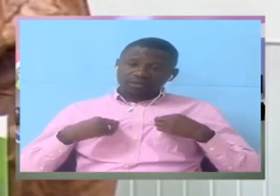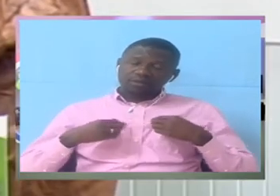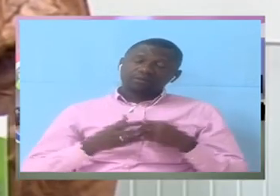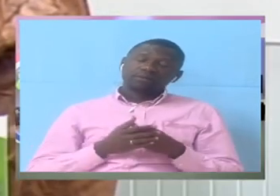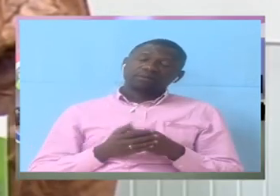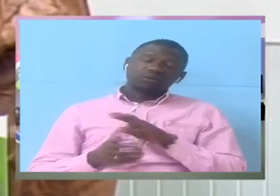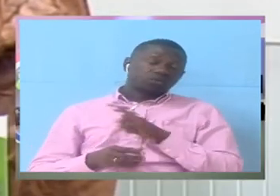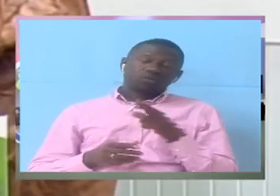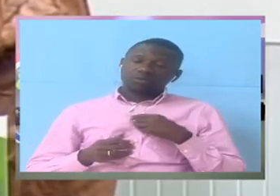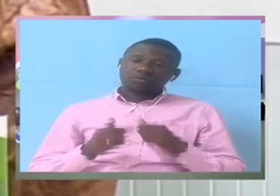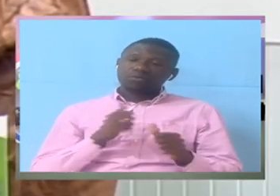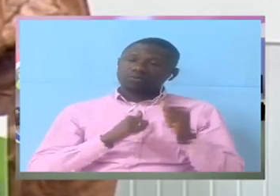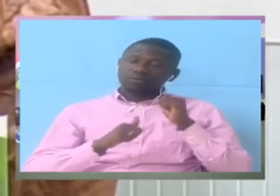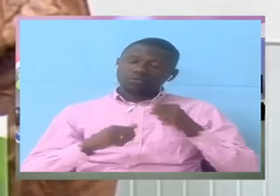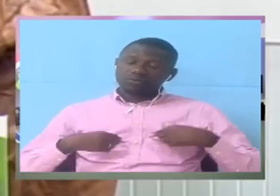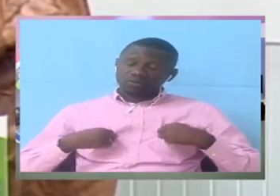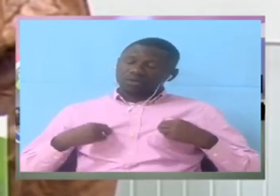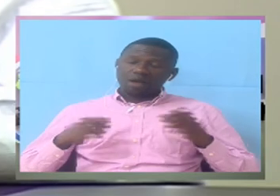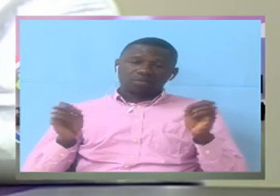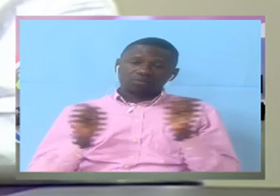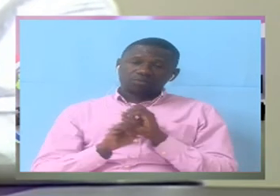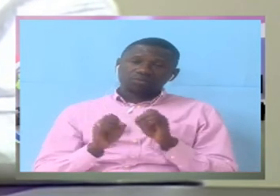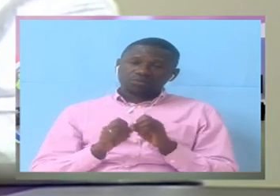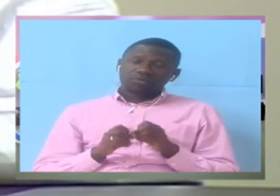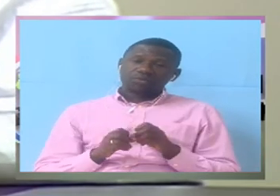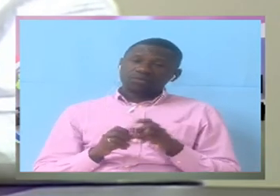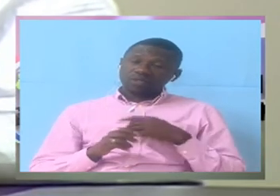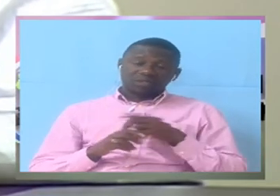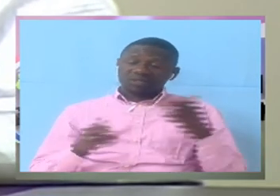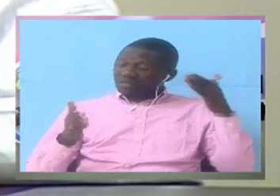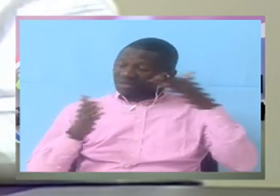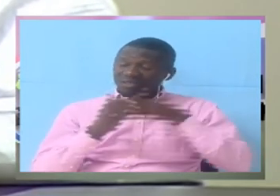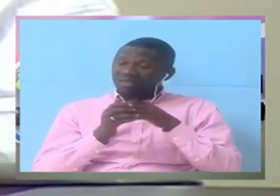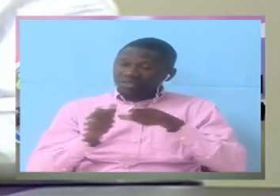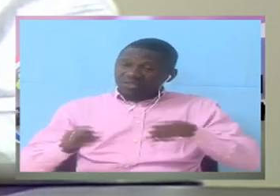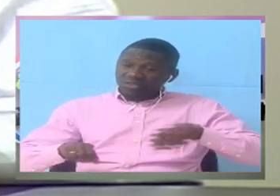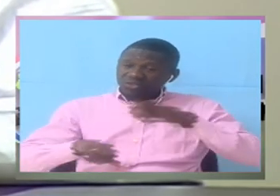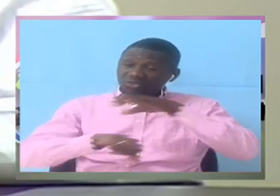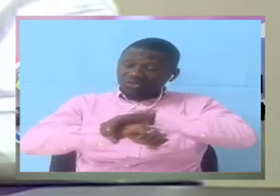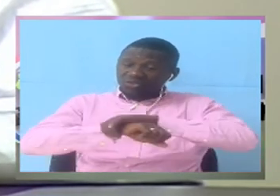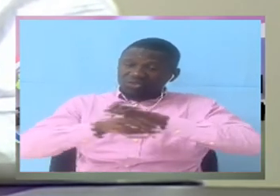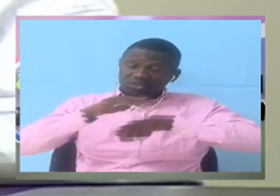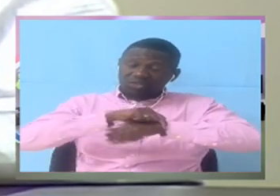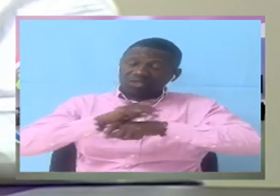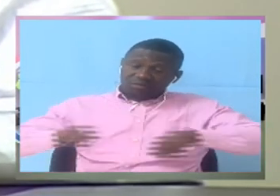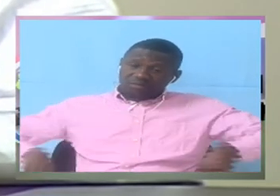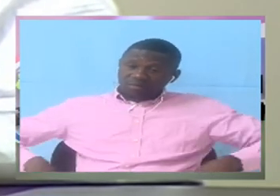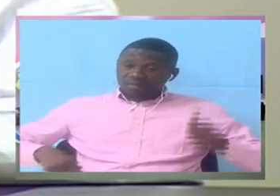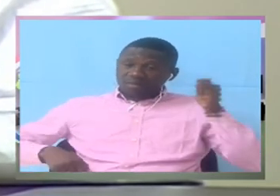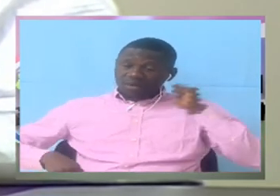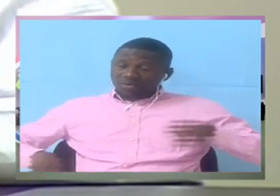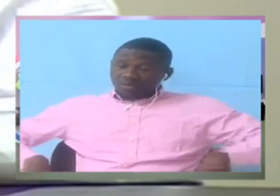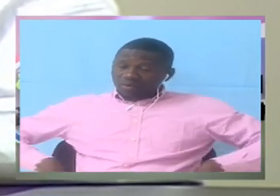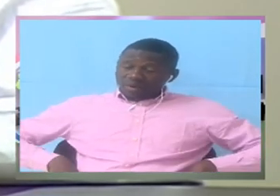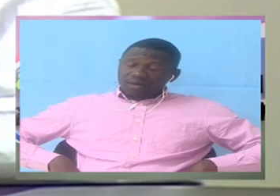Our clothes were not returned back to you us. You are still chained behind your back. Yes, you